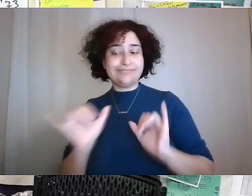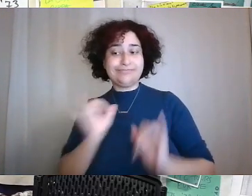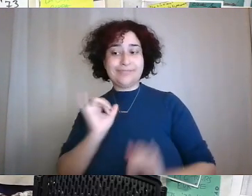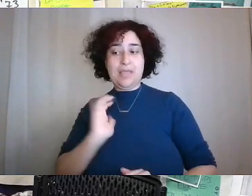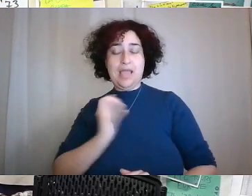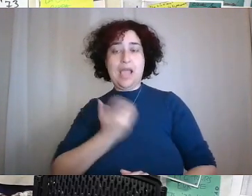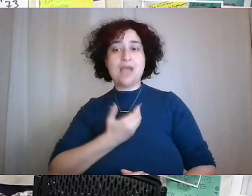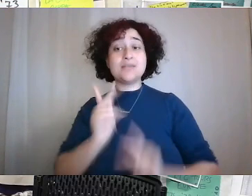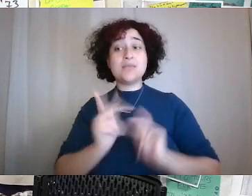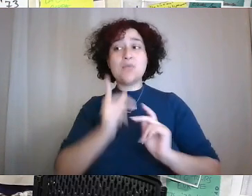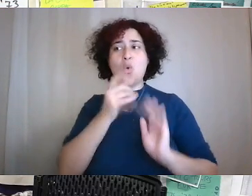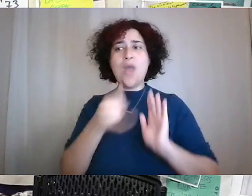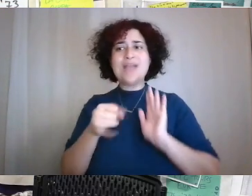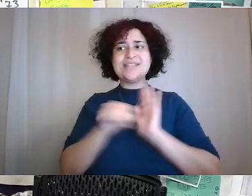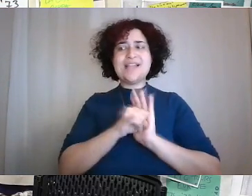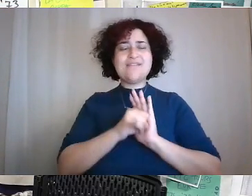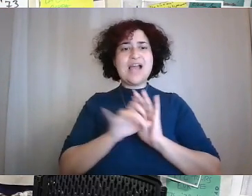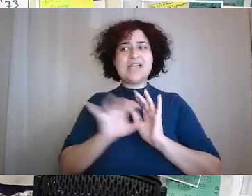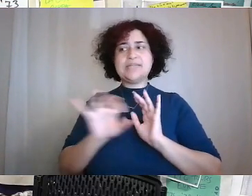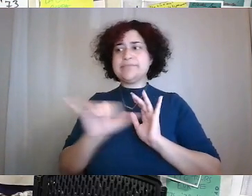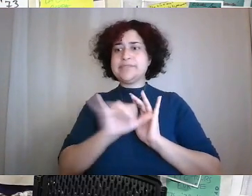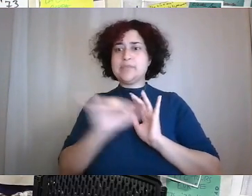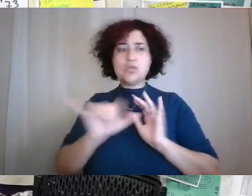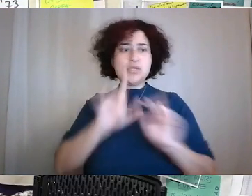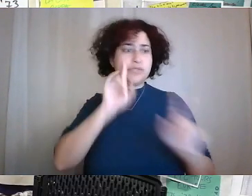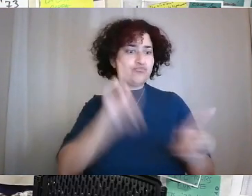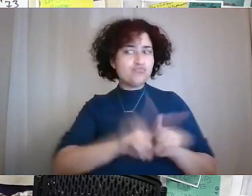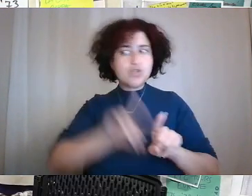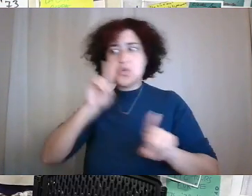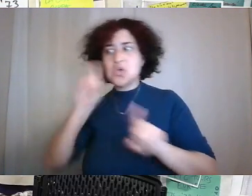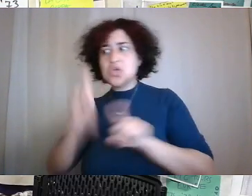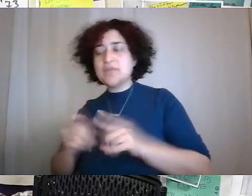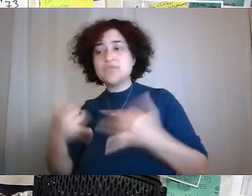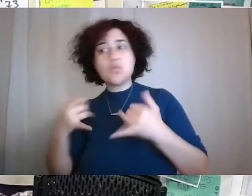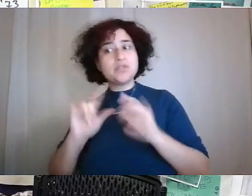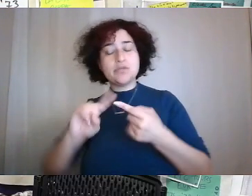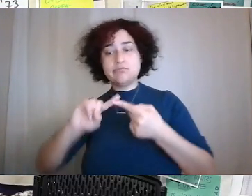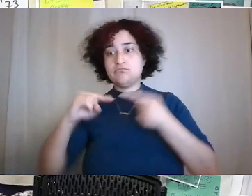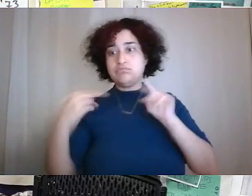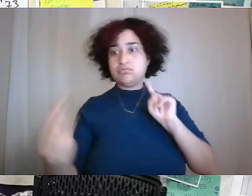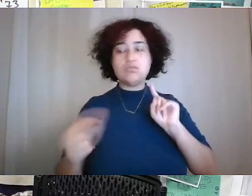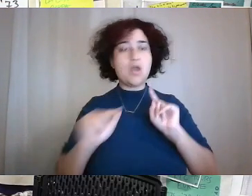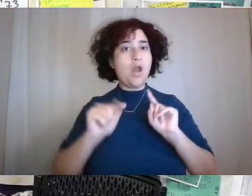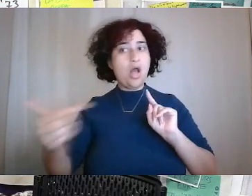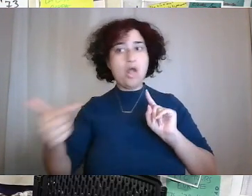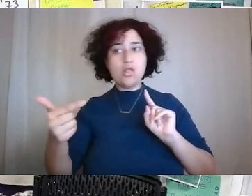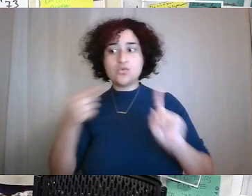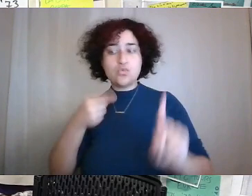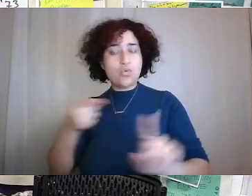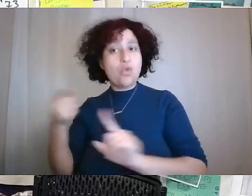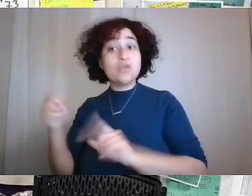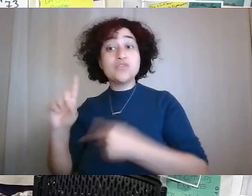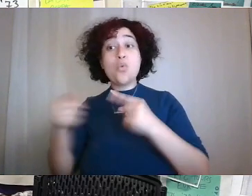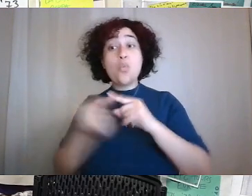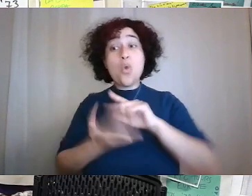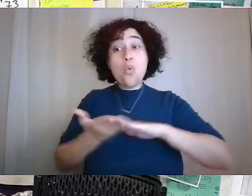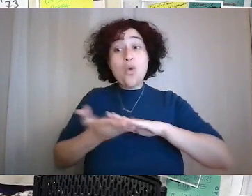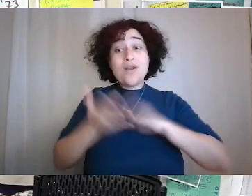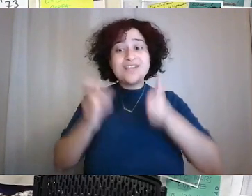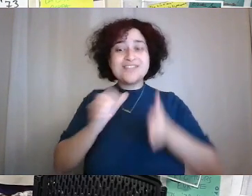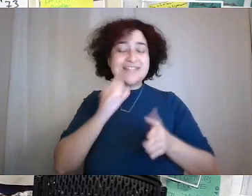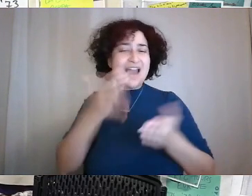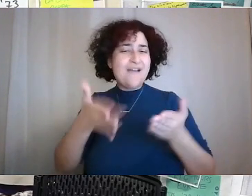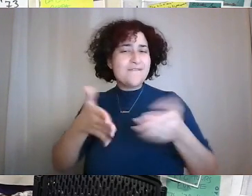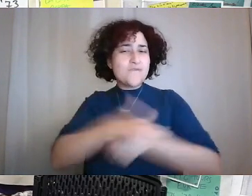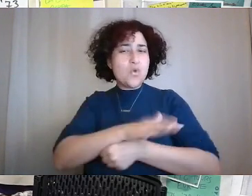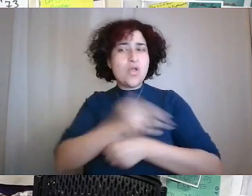some points will often differ sharply on others. When organizers do not fully understand each other's beliefs or